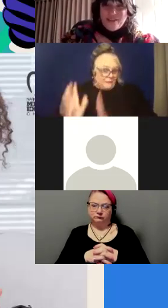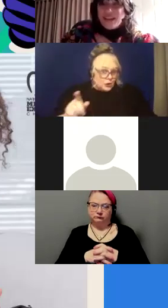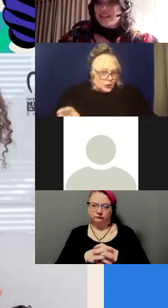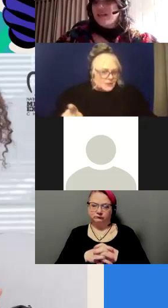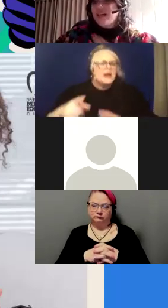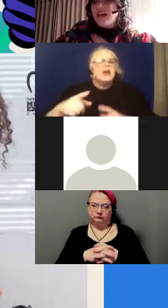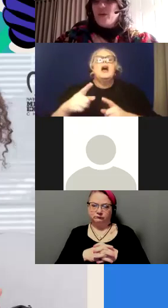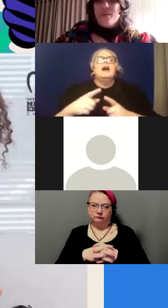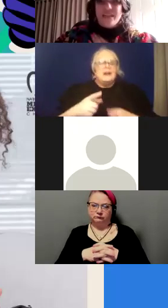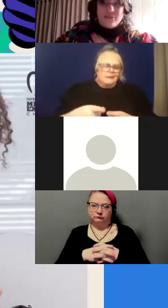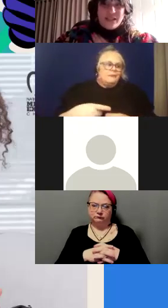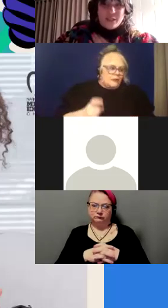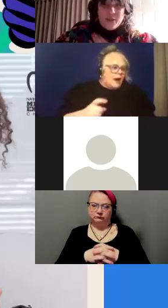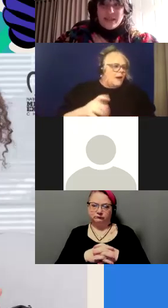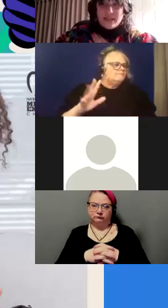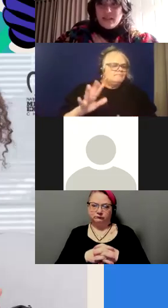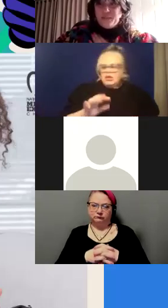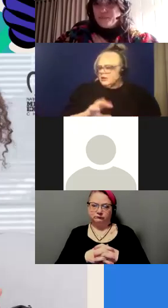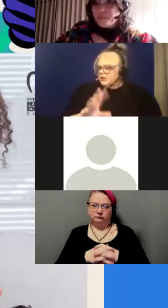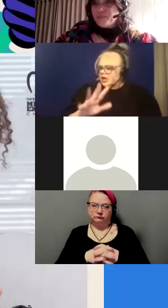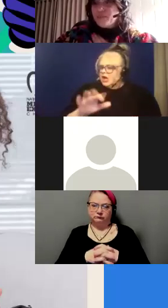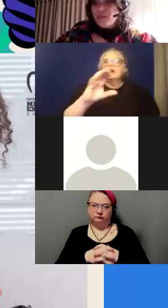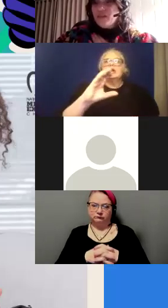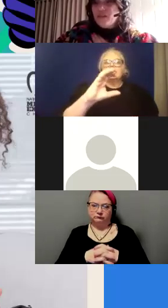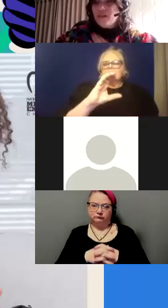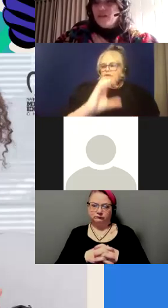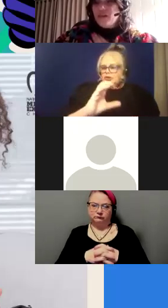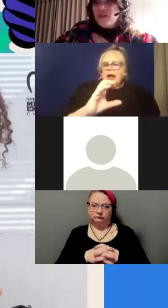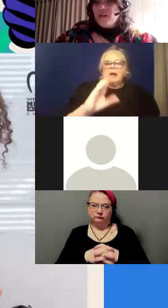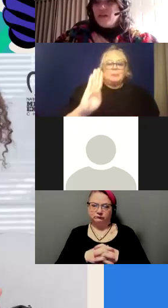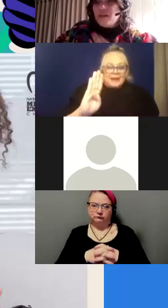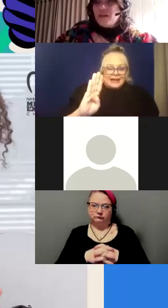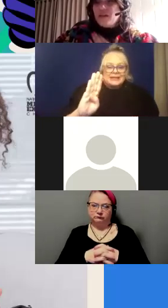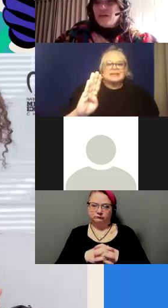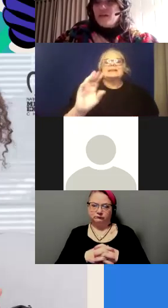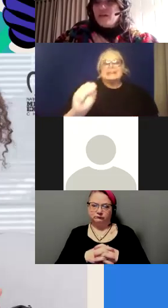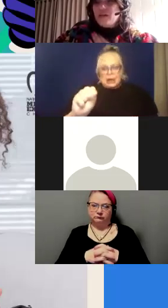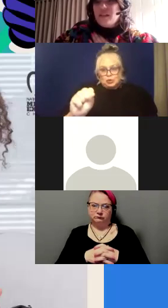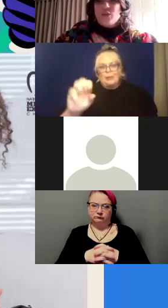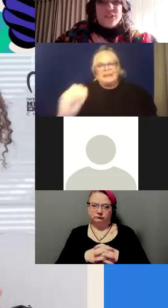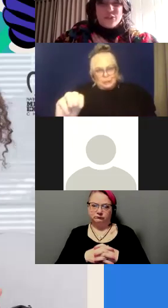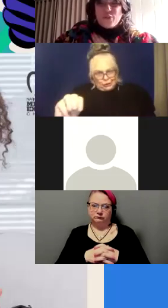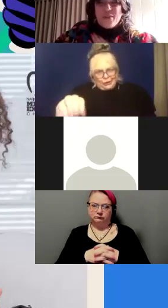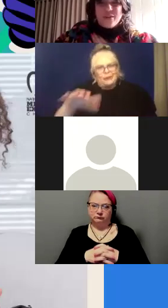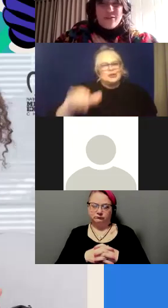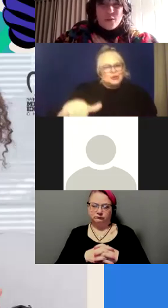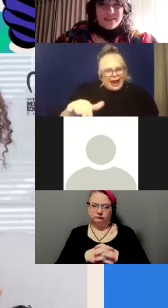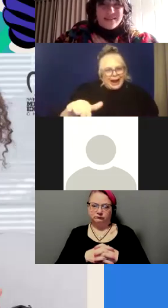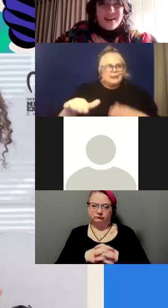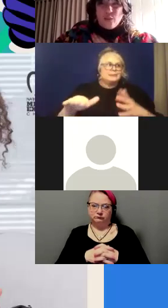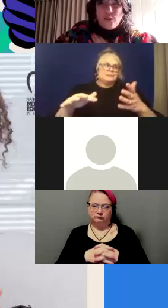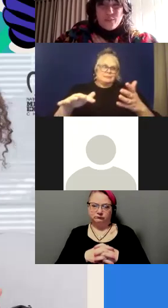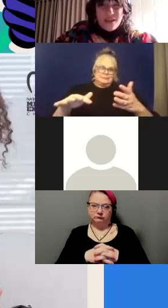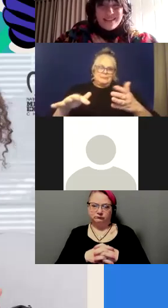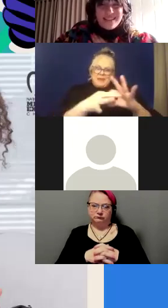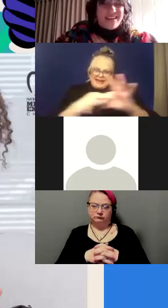demographics and with many different experiences. This resource primarily focuses